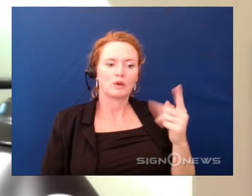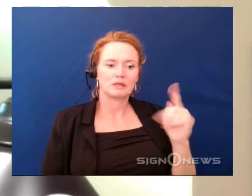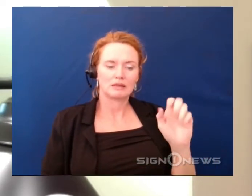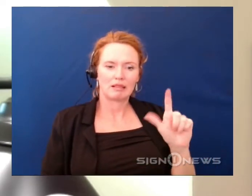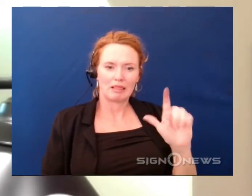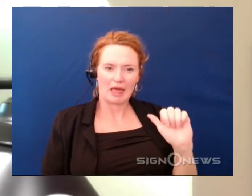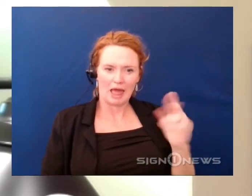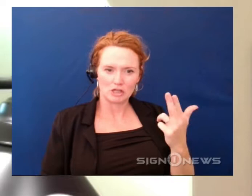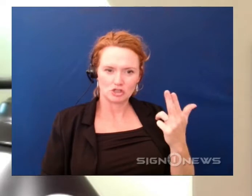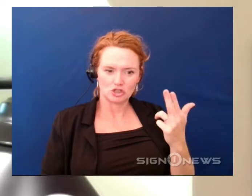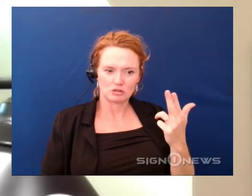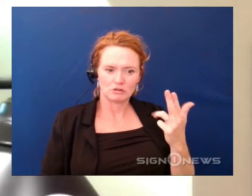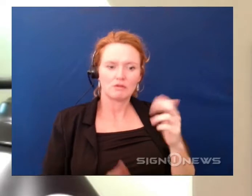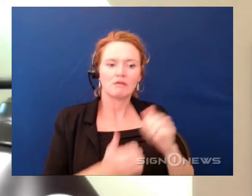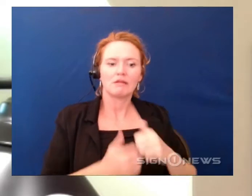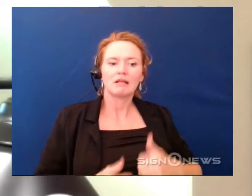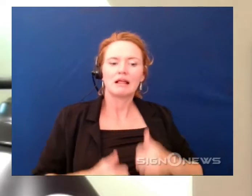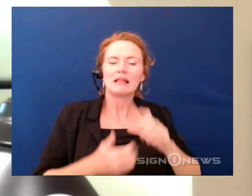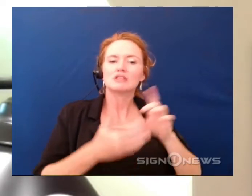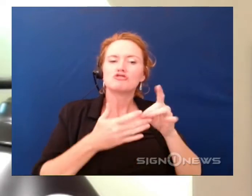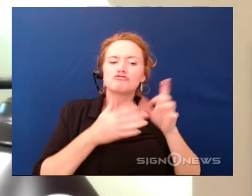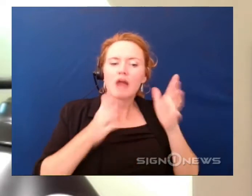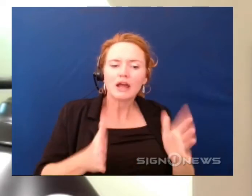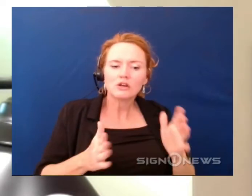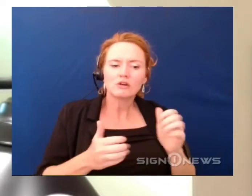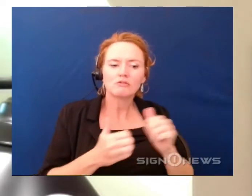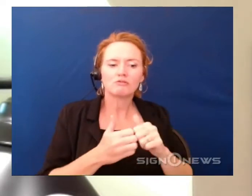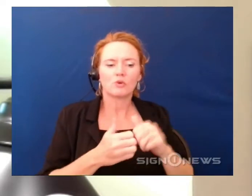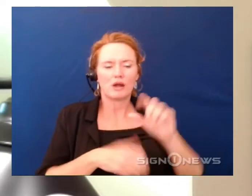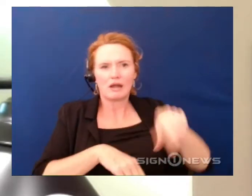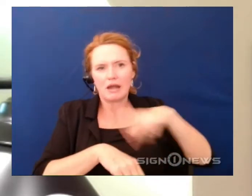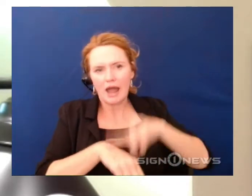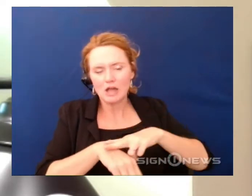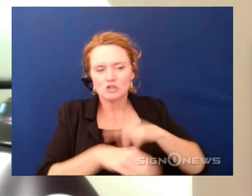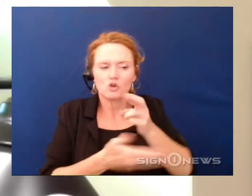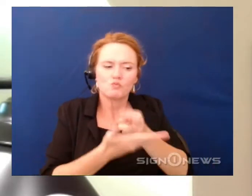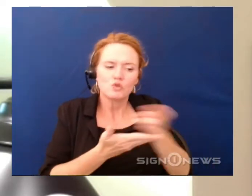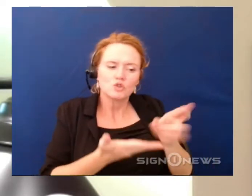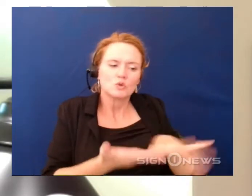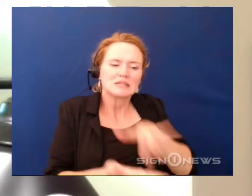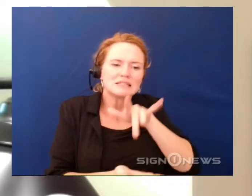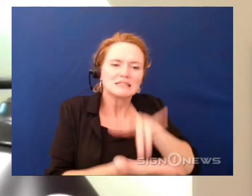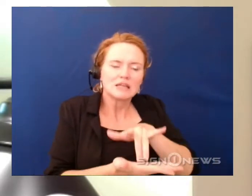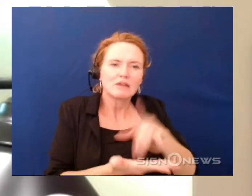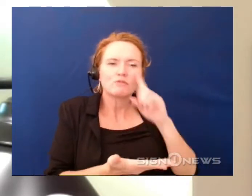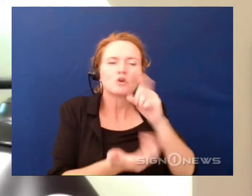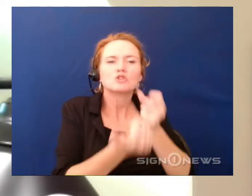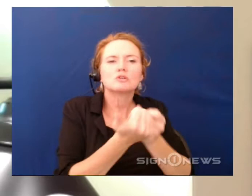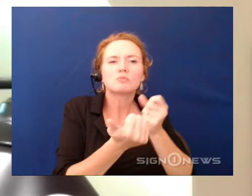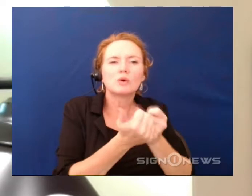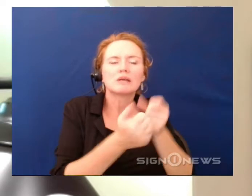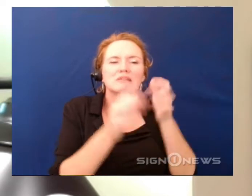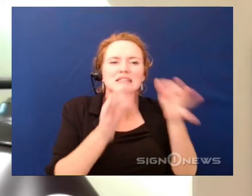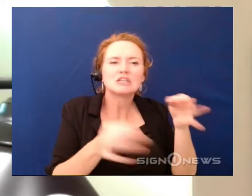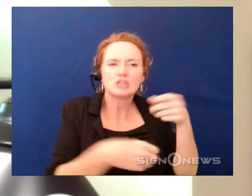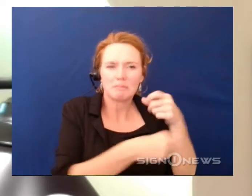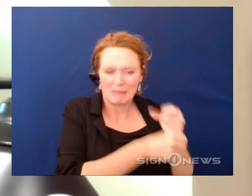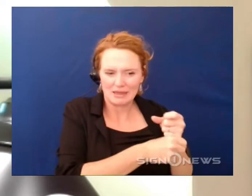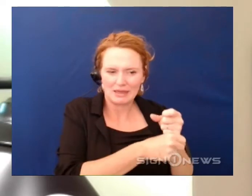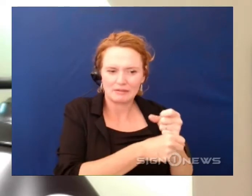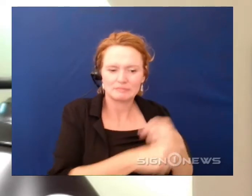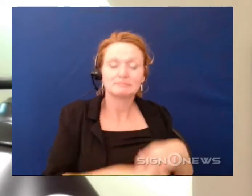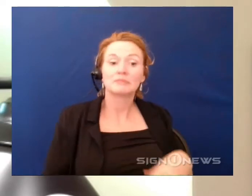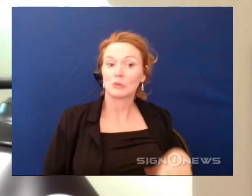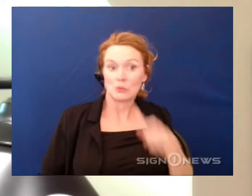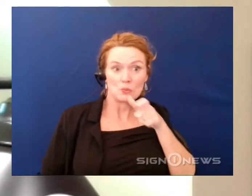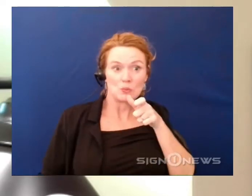with Disabilities, and also the lead project director for the National Resource Center for Supported Decision-Making. And